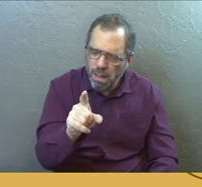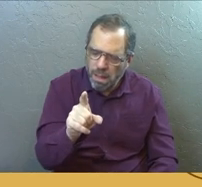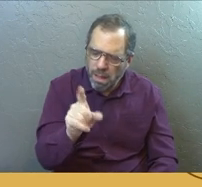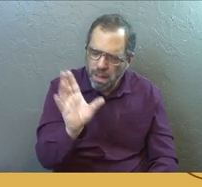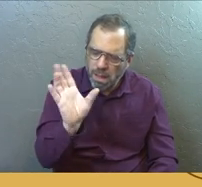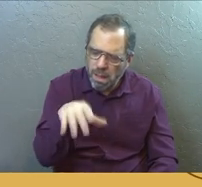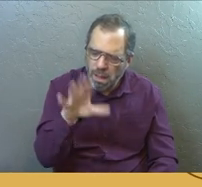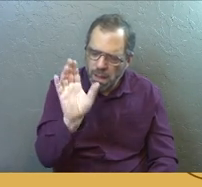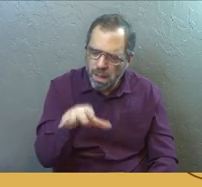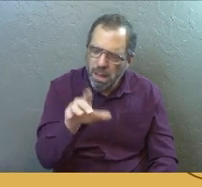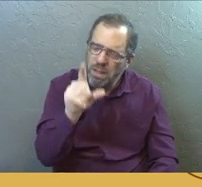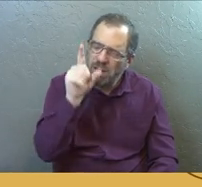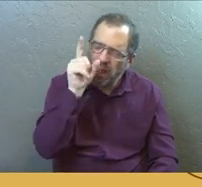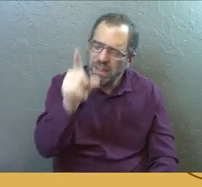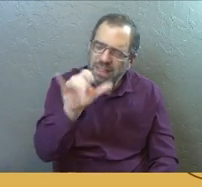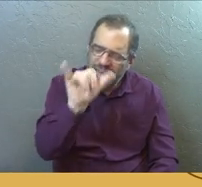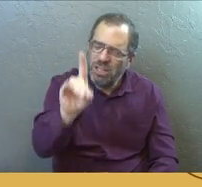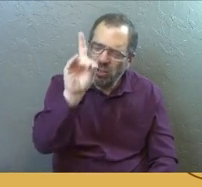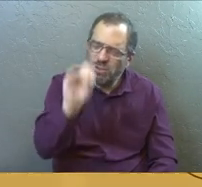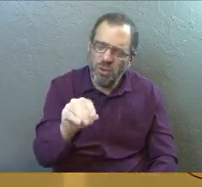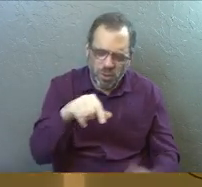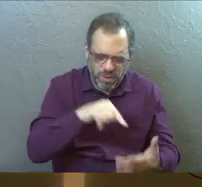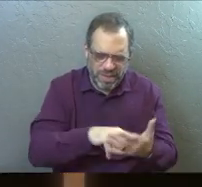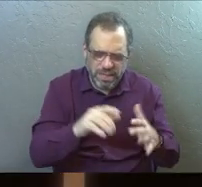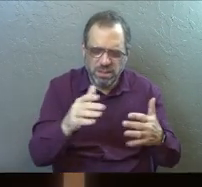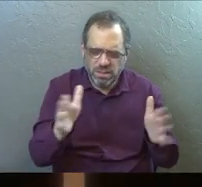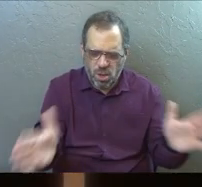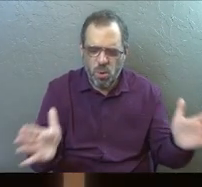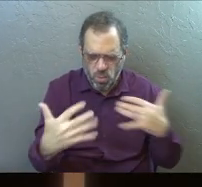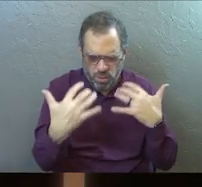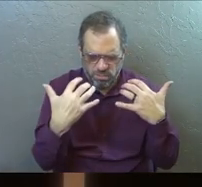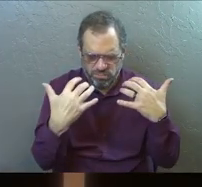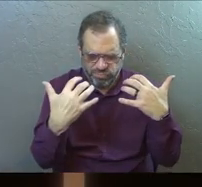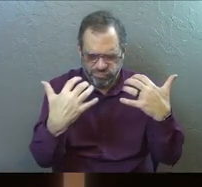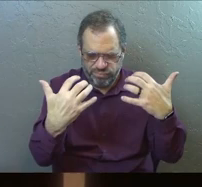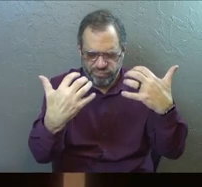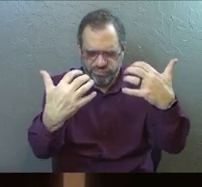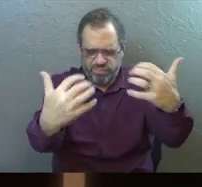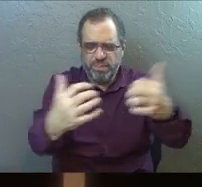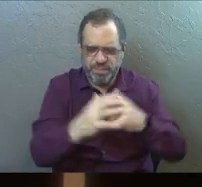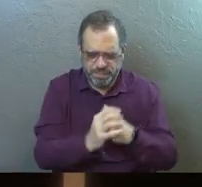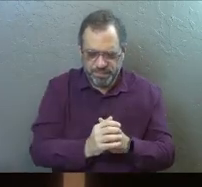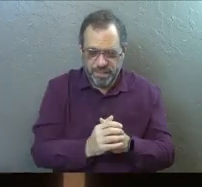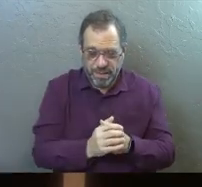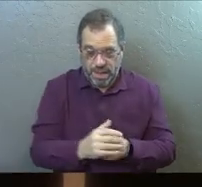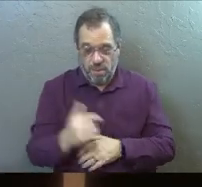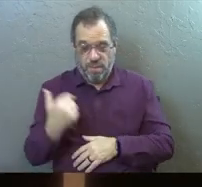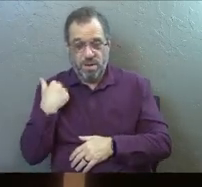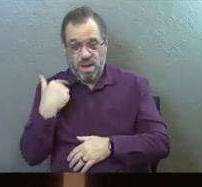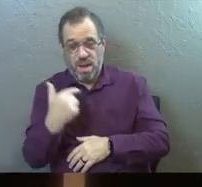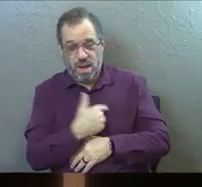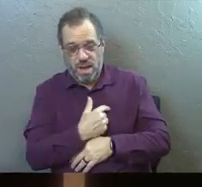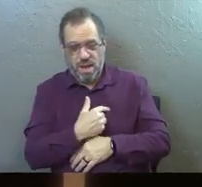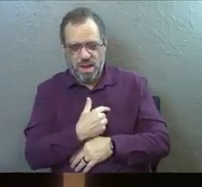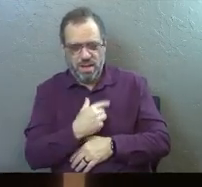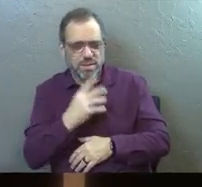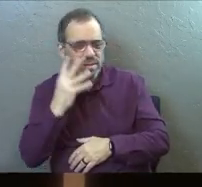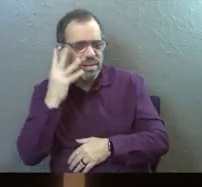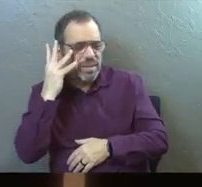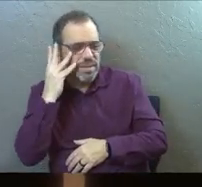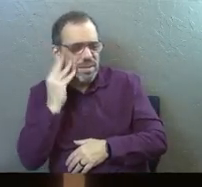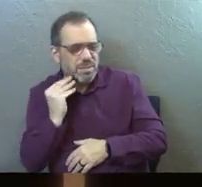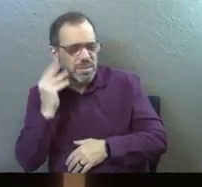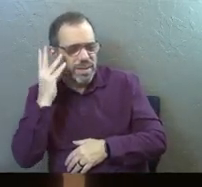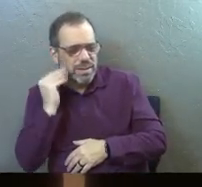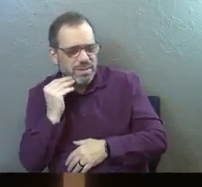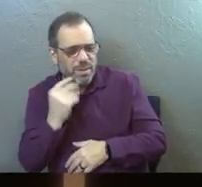Oh God, that you would do that all across this room. And God, for those of us that have tasted that and we